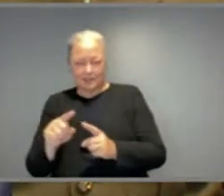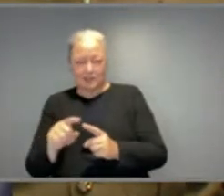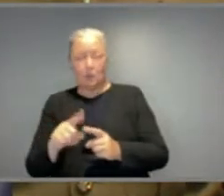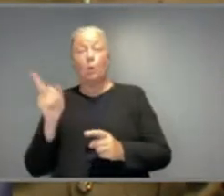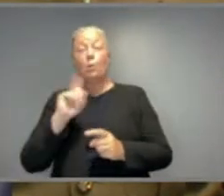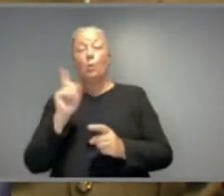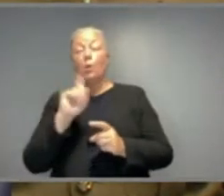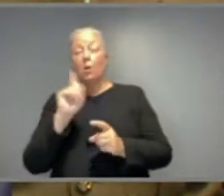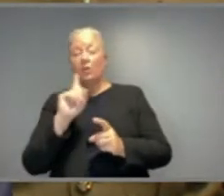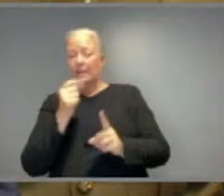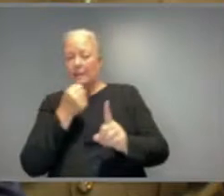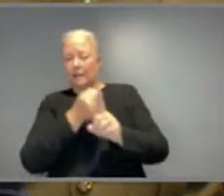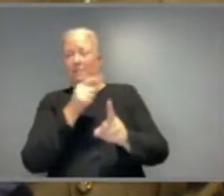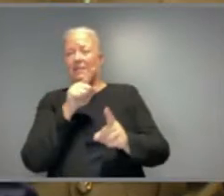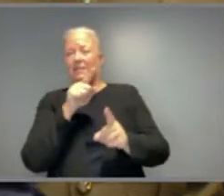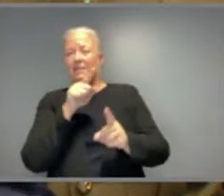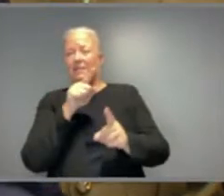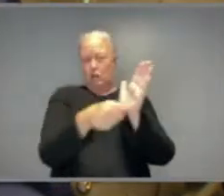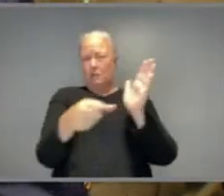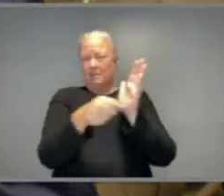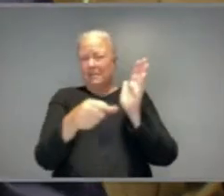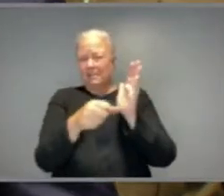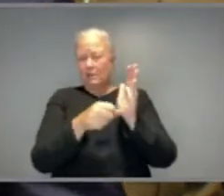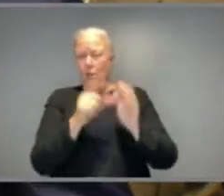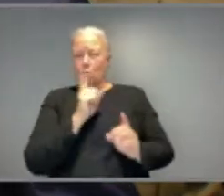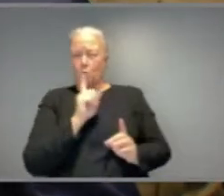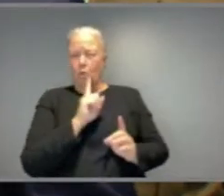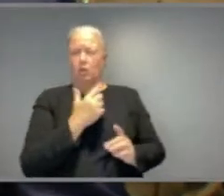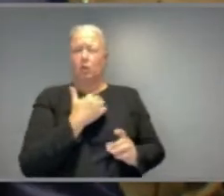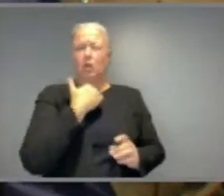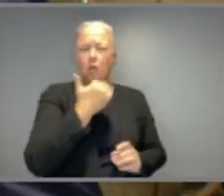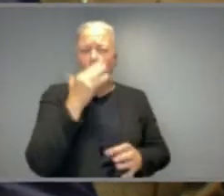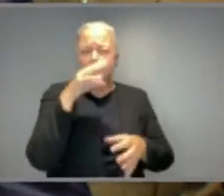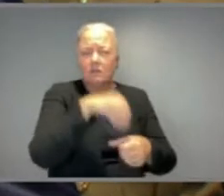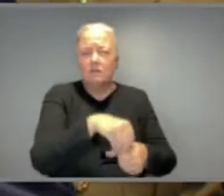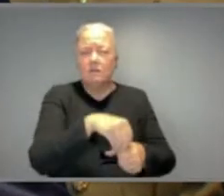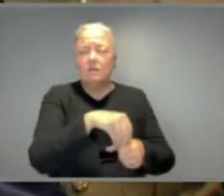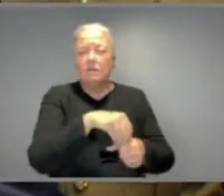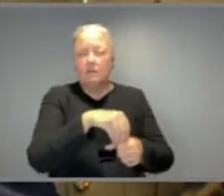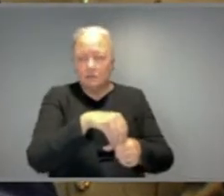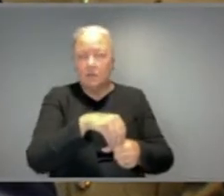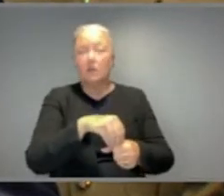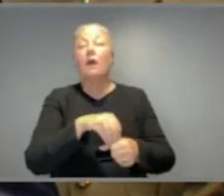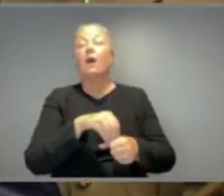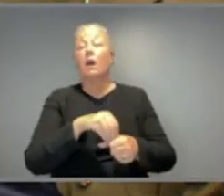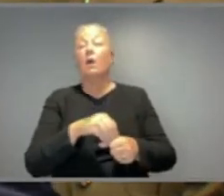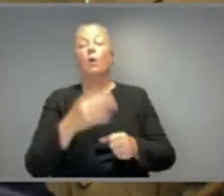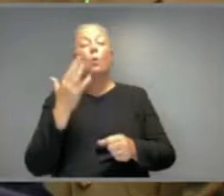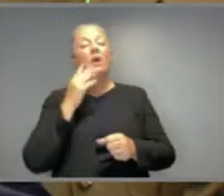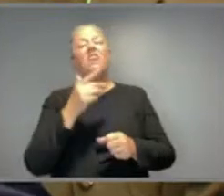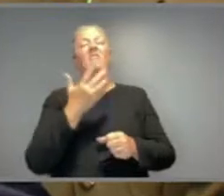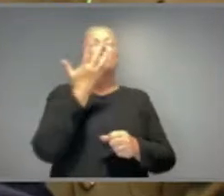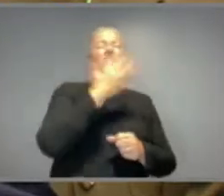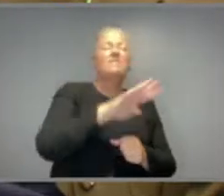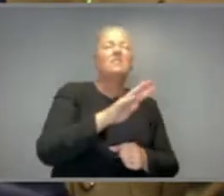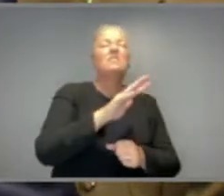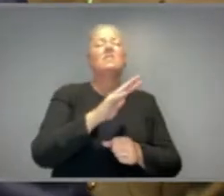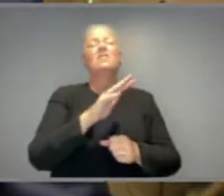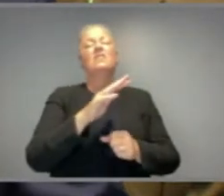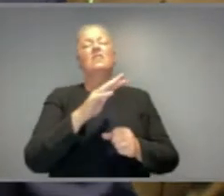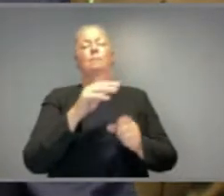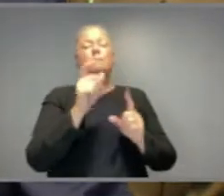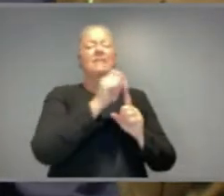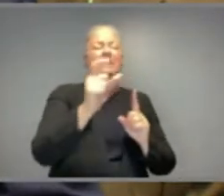the direct economic cost, at various vaccination rates, 50, 60, 70, 80%.